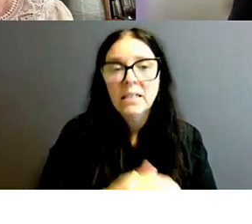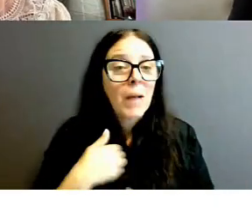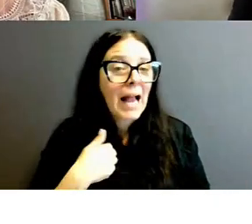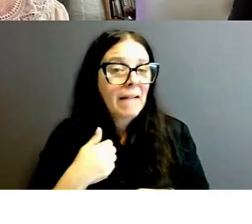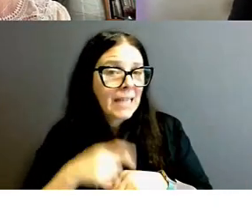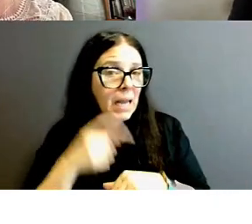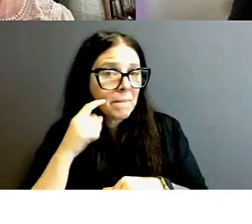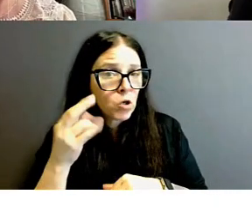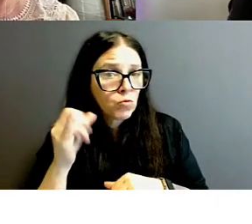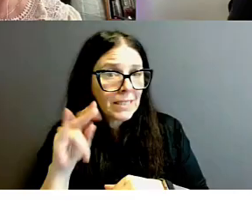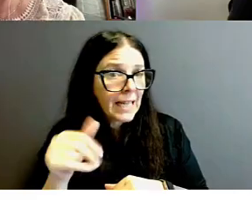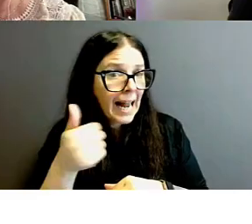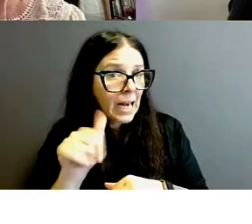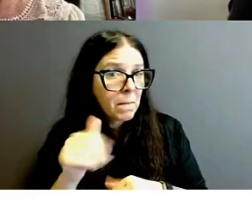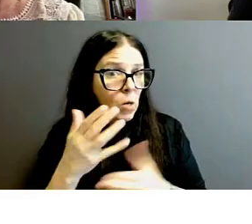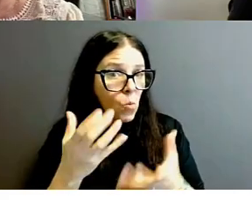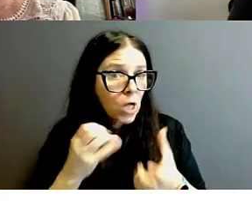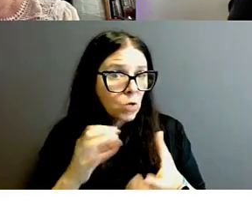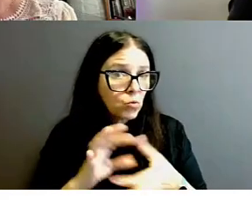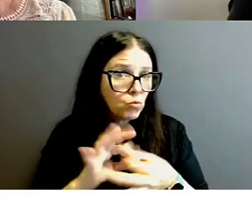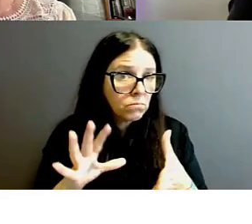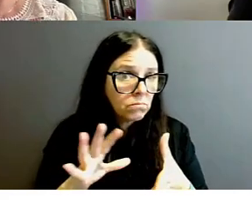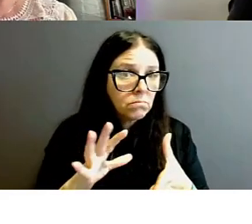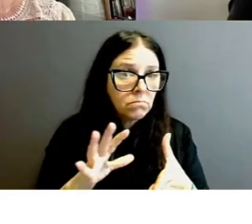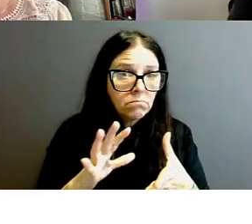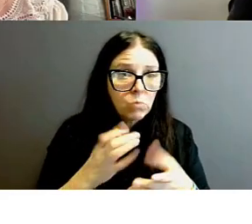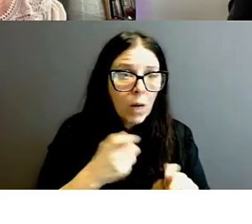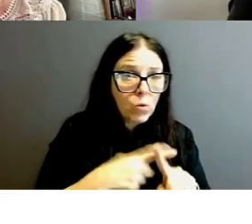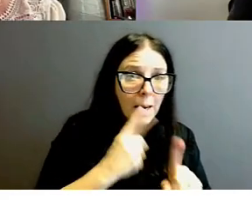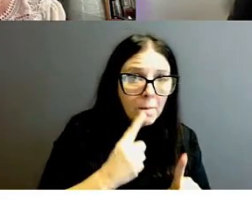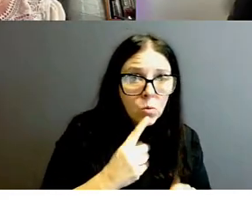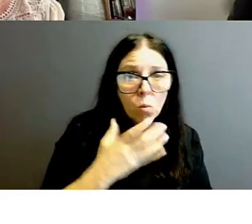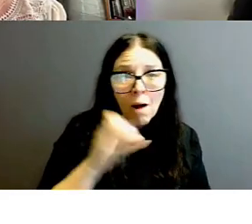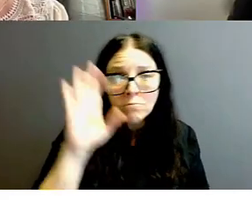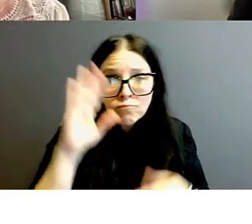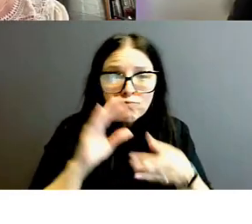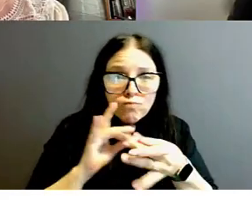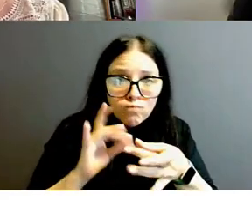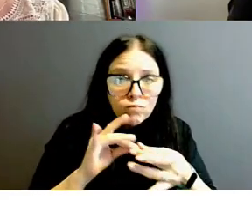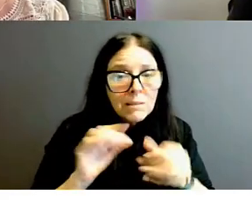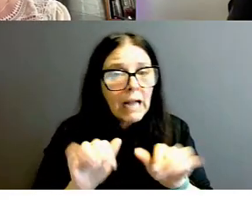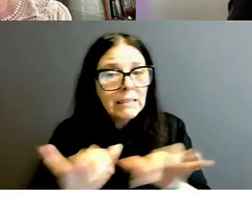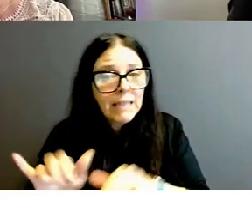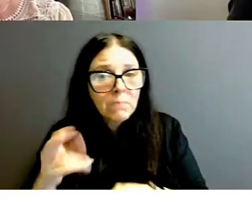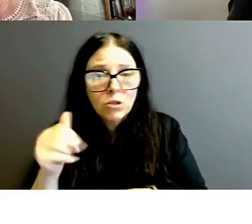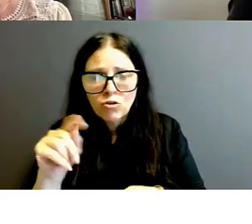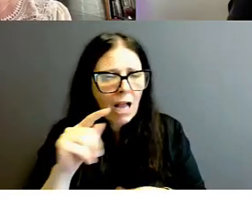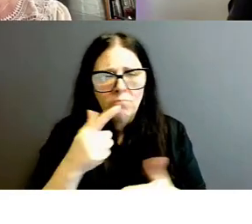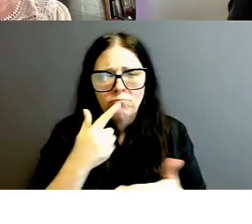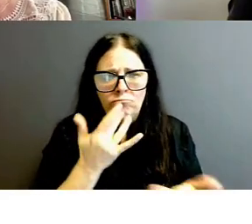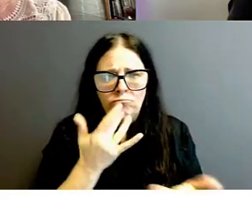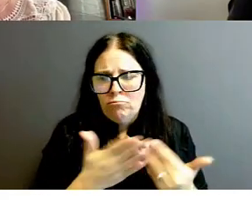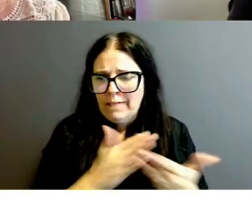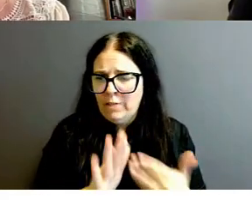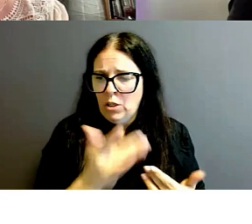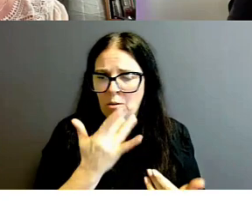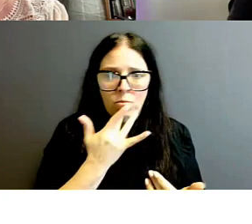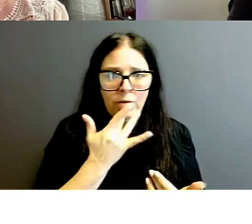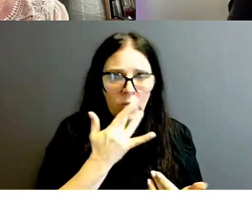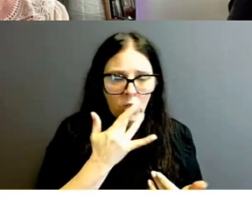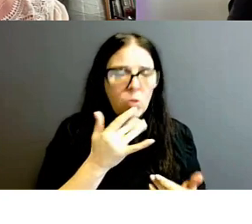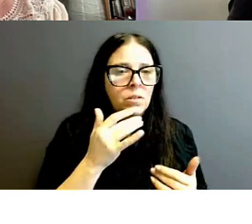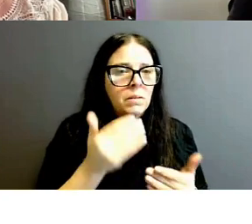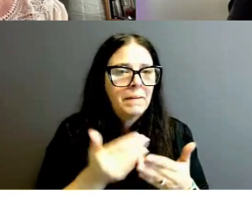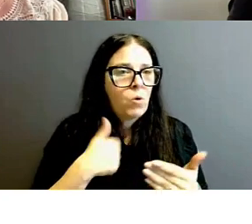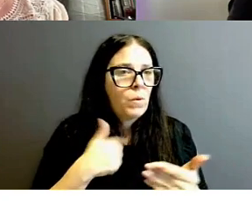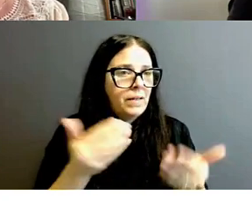who wants to unmute and ask a question or comment, we also can put content in the chat if it's a bit easier before we jump into the next